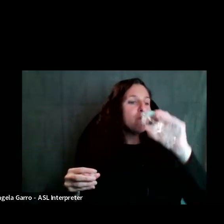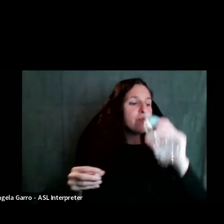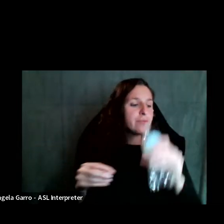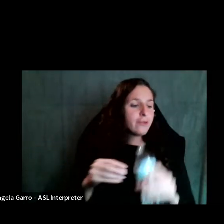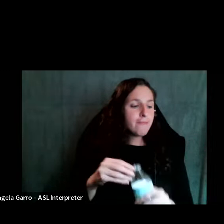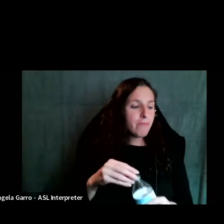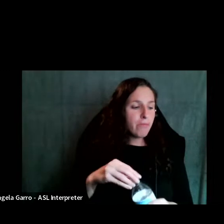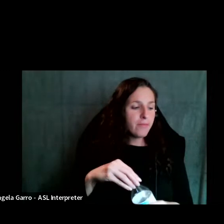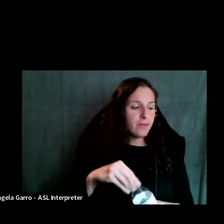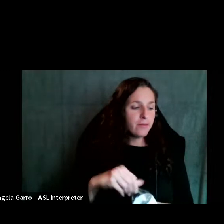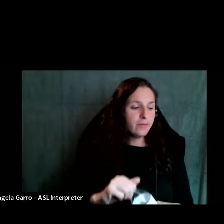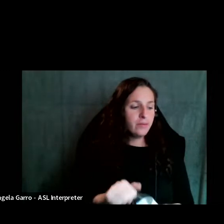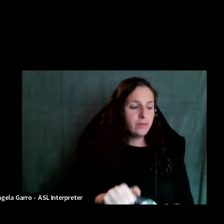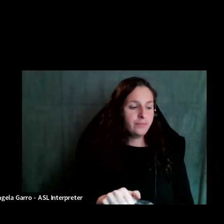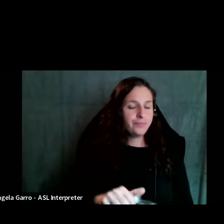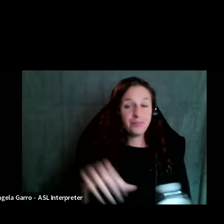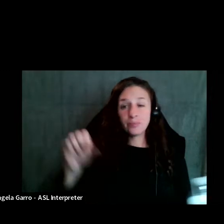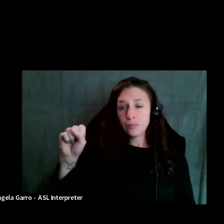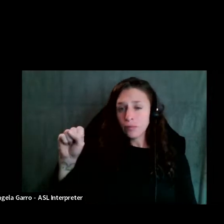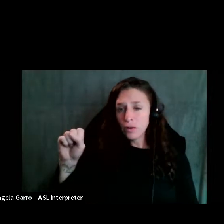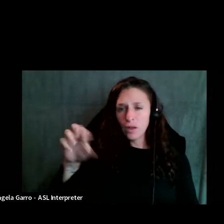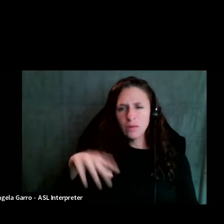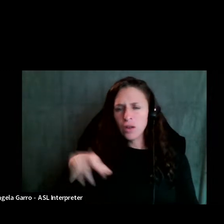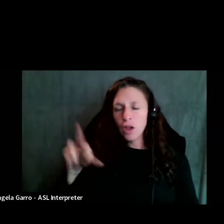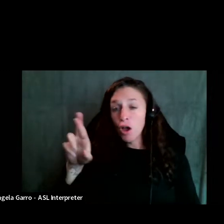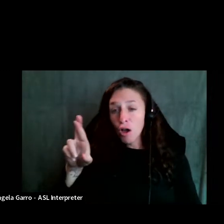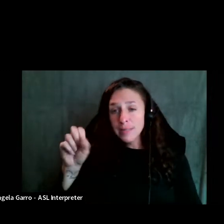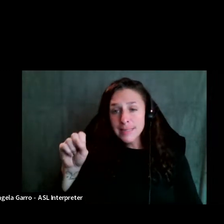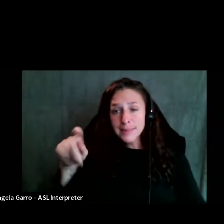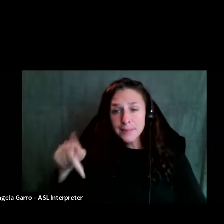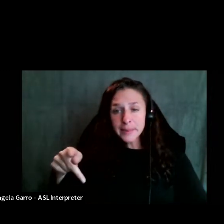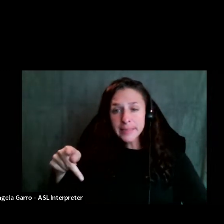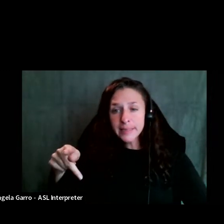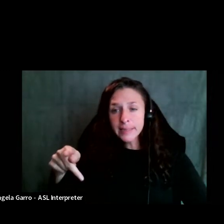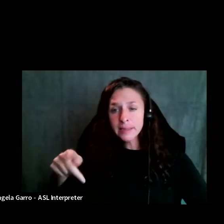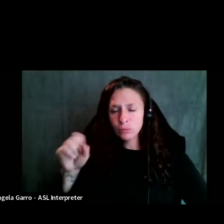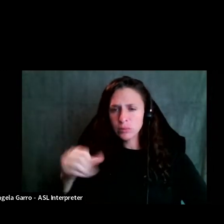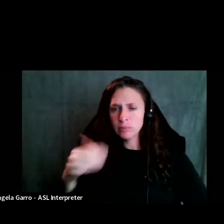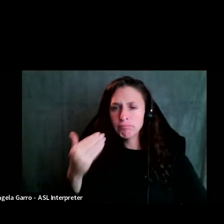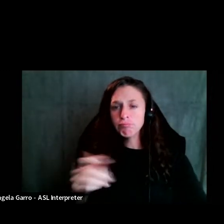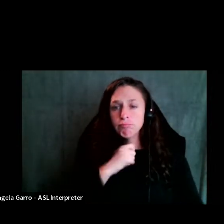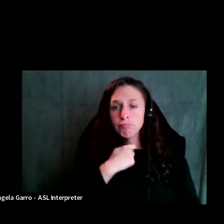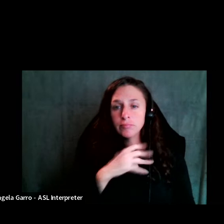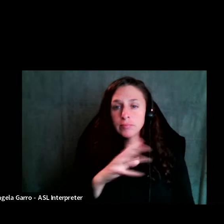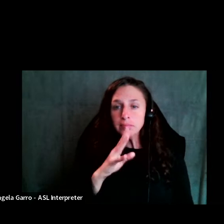Okay, the initials RSP. You can unmute and begin, please.